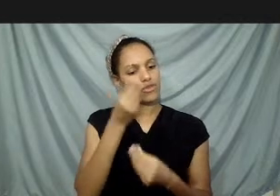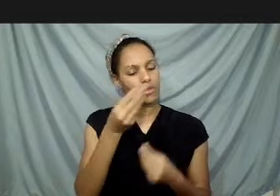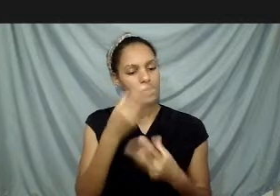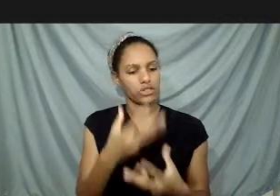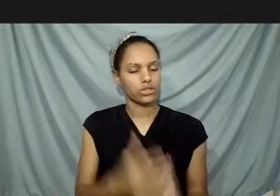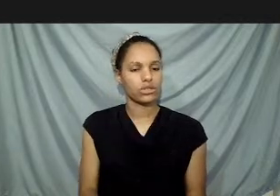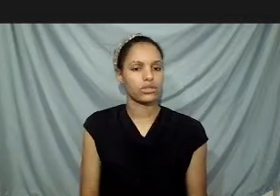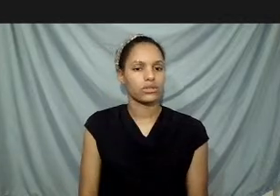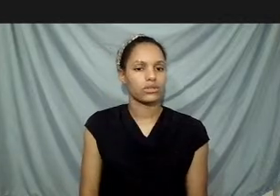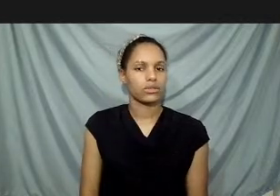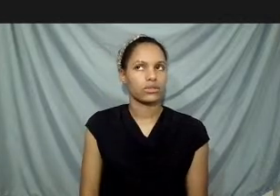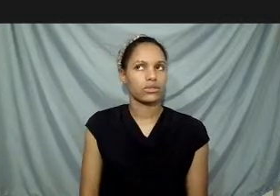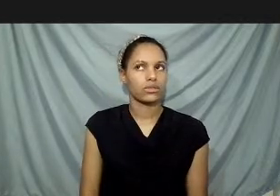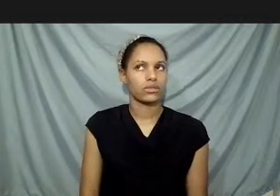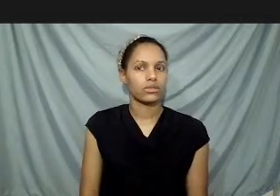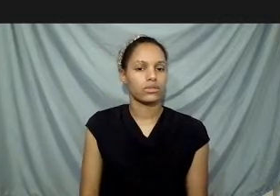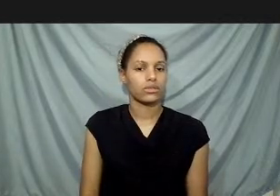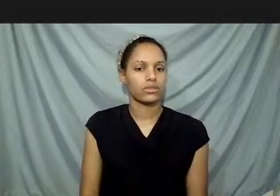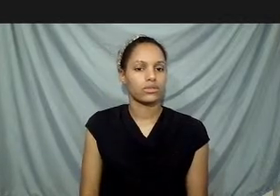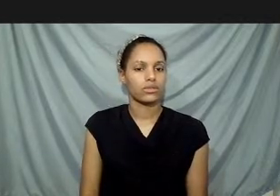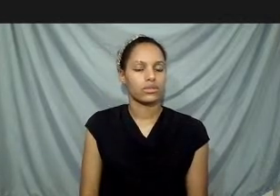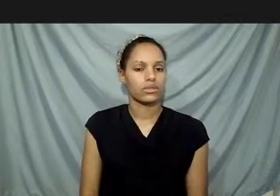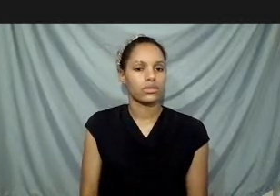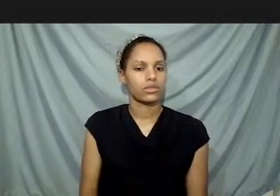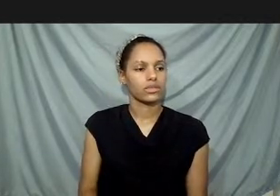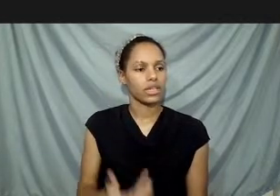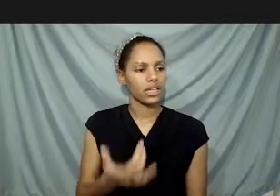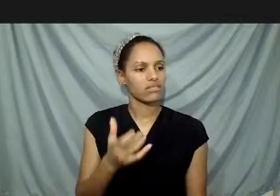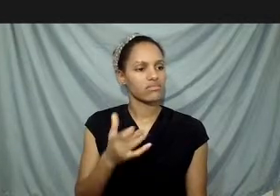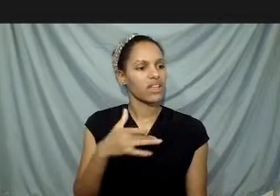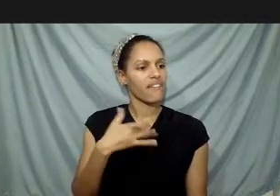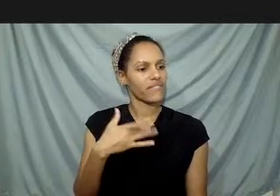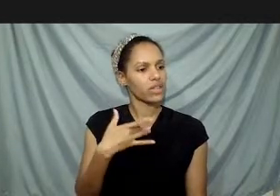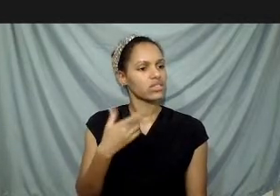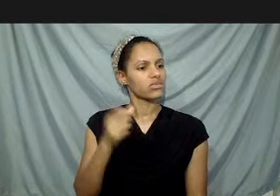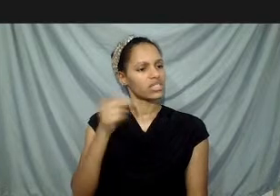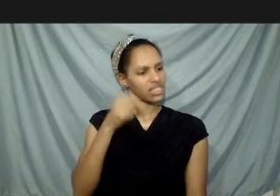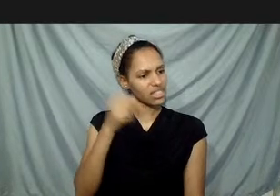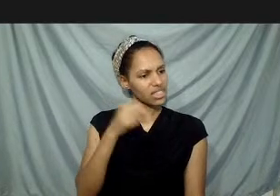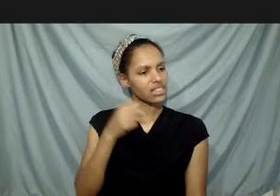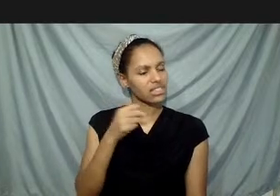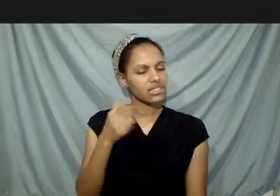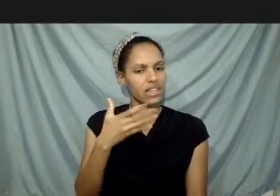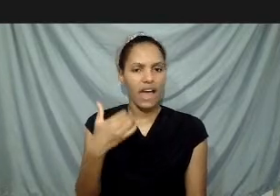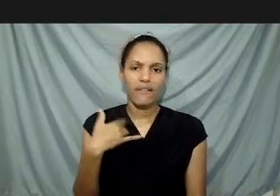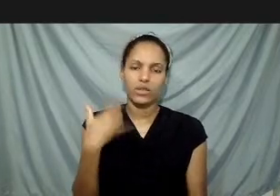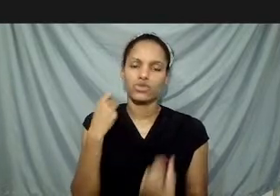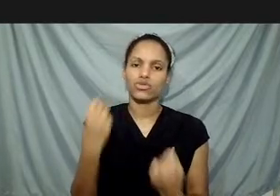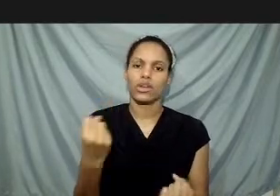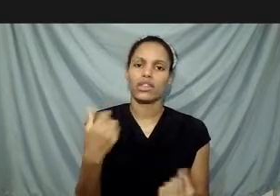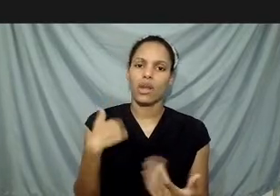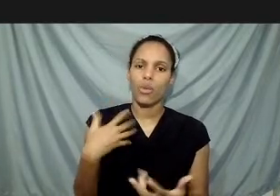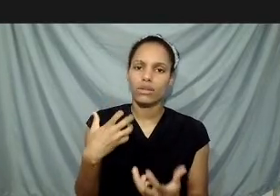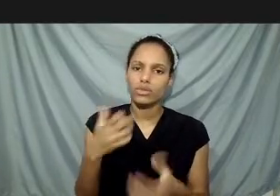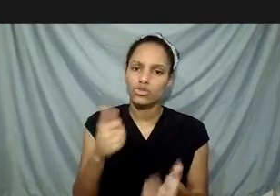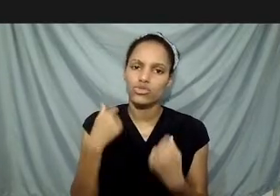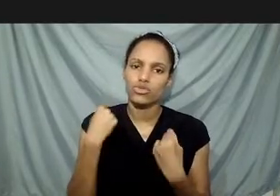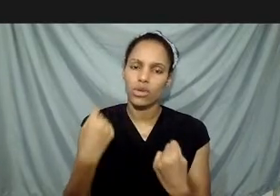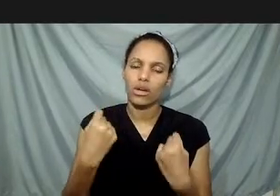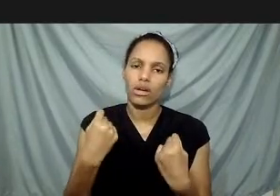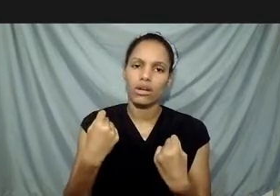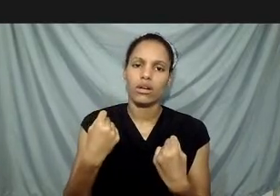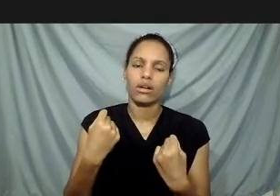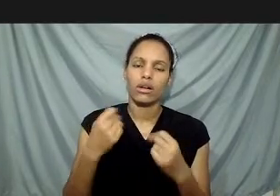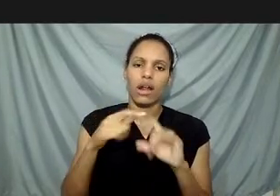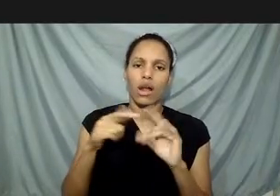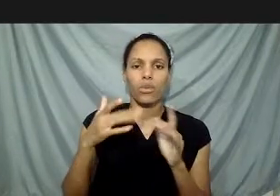So I'm so happy that, because I felt that I was like, yes, yeah, I have strength and I want to be strong. And, I go into ballet